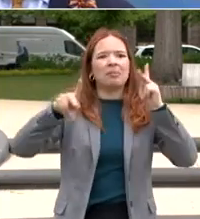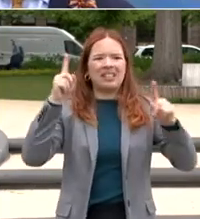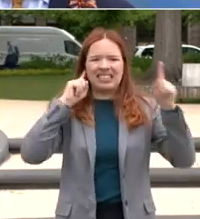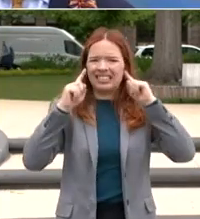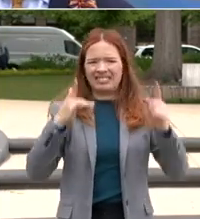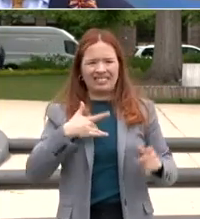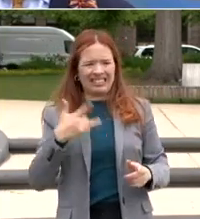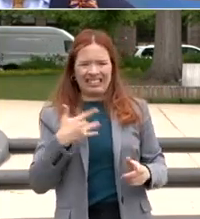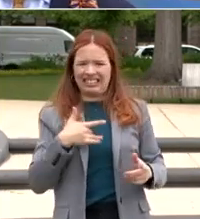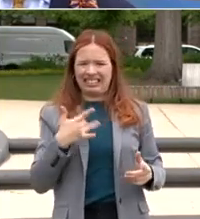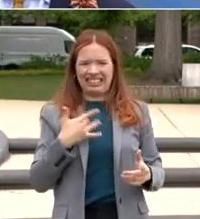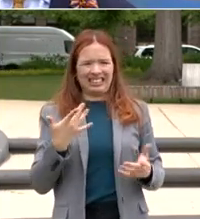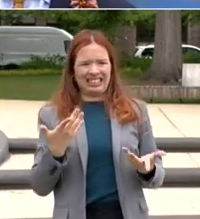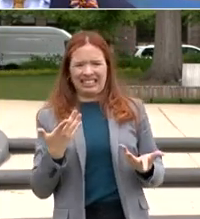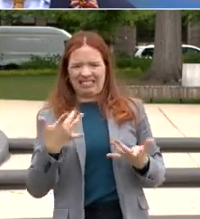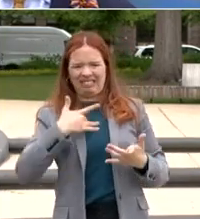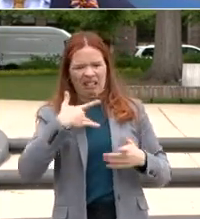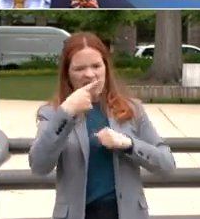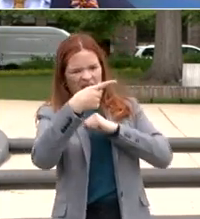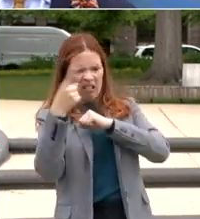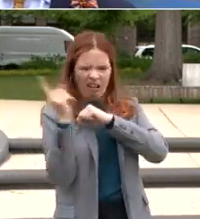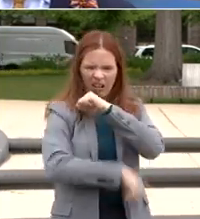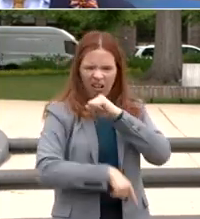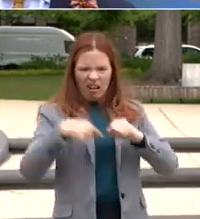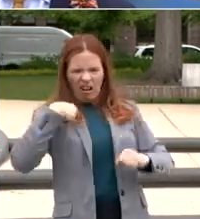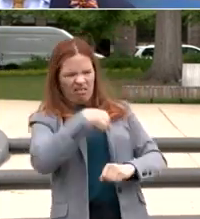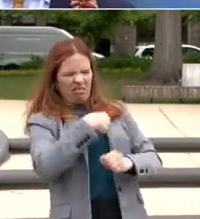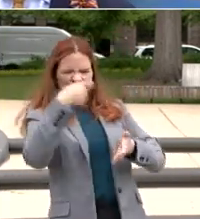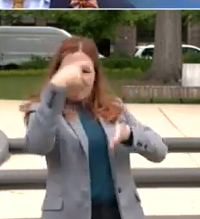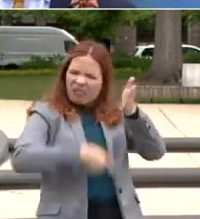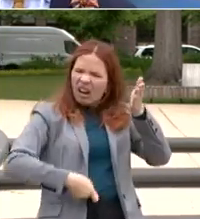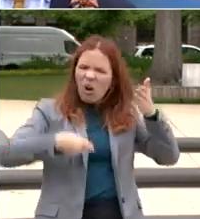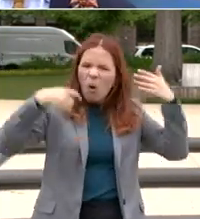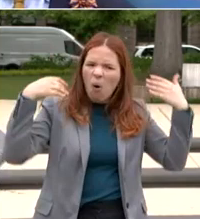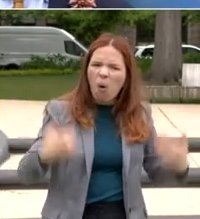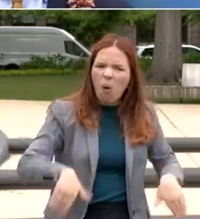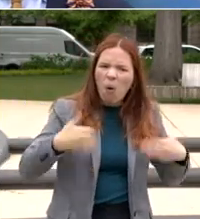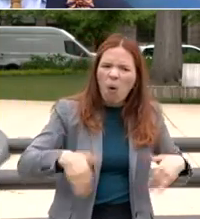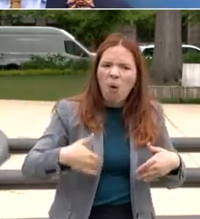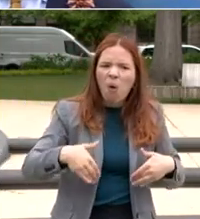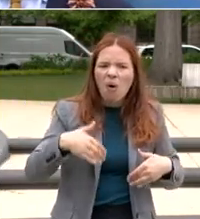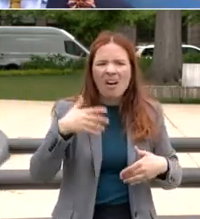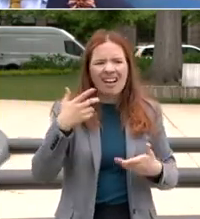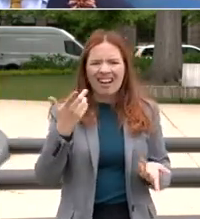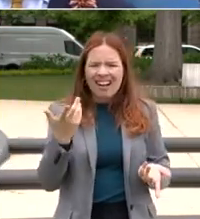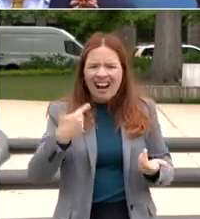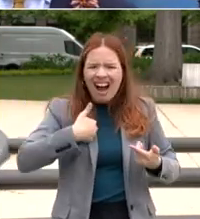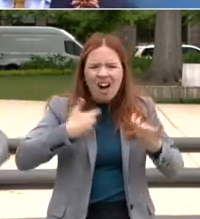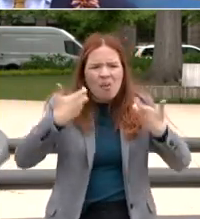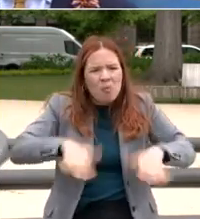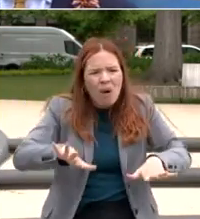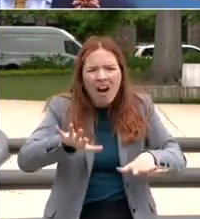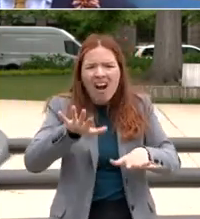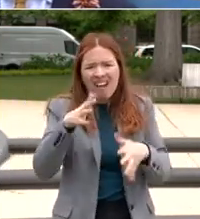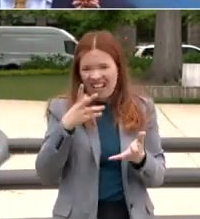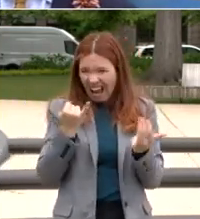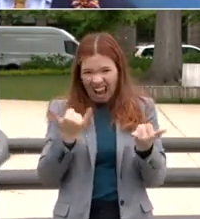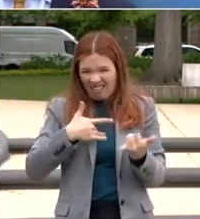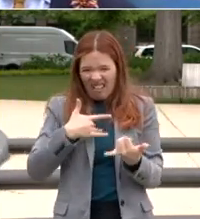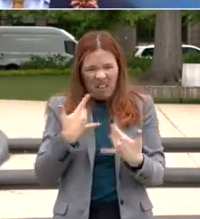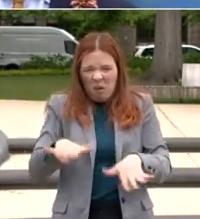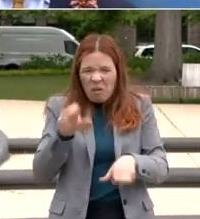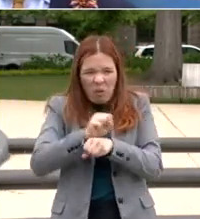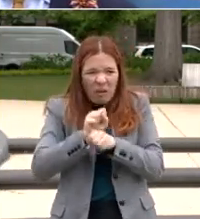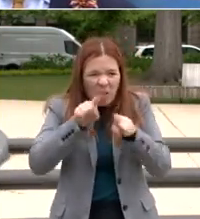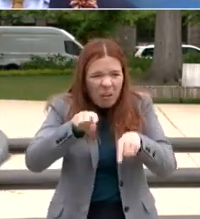unnecessarily punitive to them and their lives. This plan is going to disincentivize people from working in downtown, returning to the office, which we